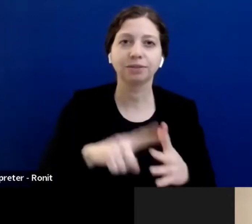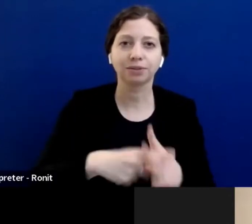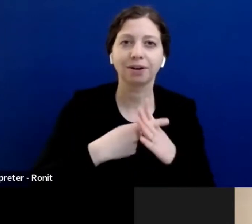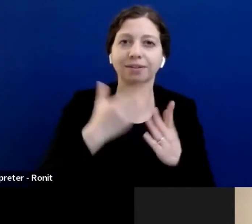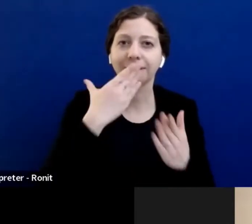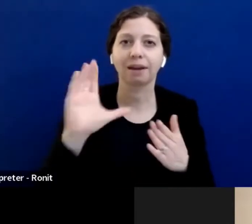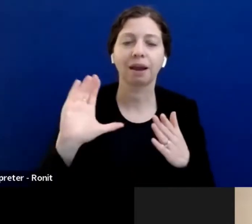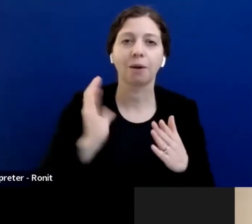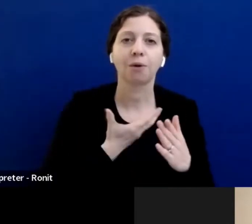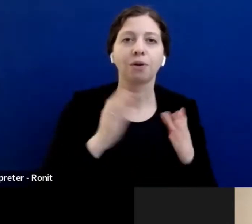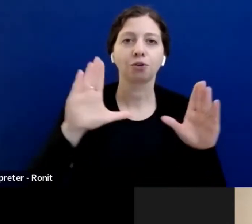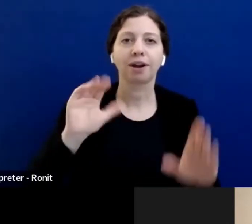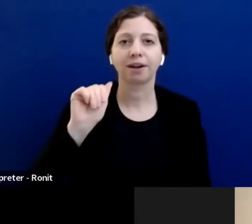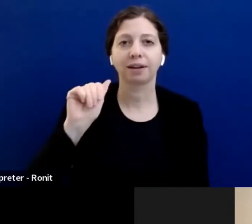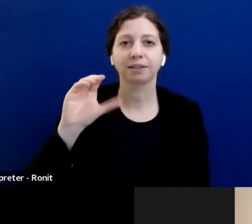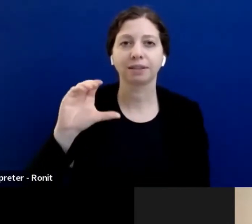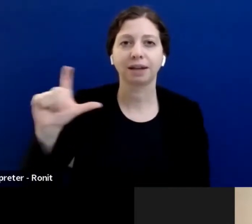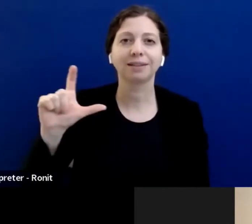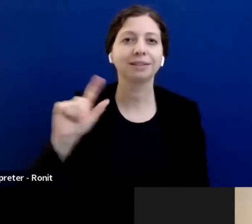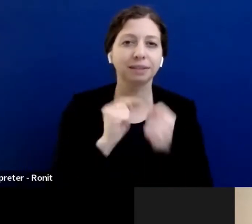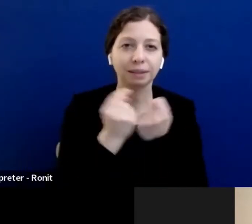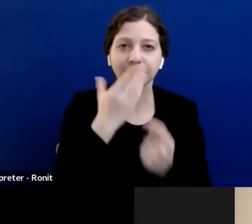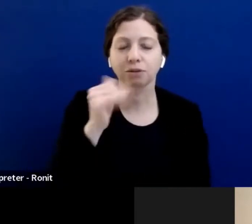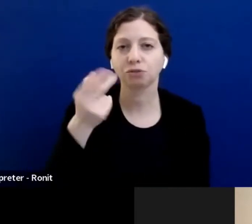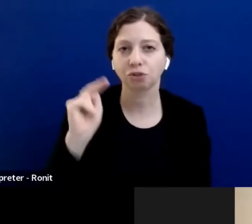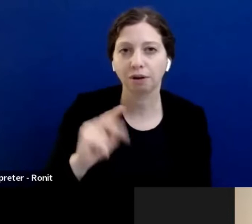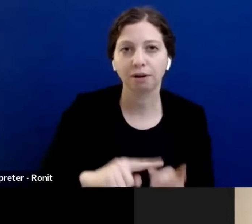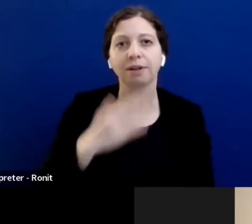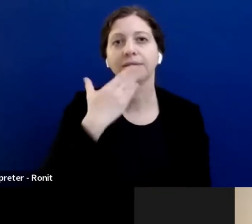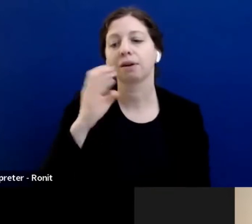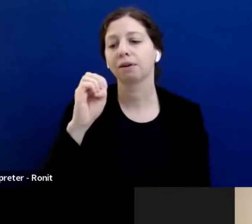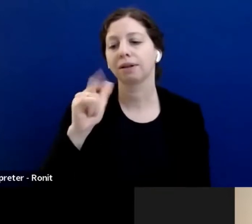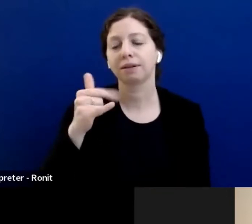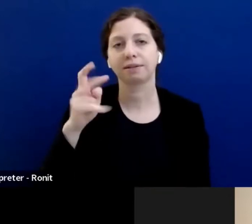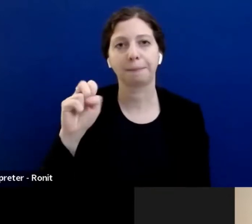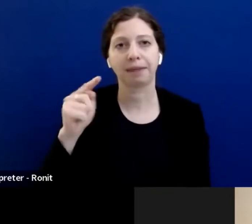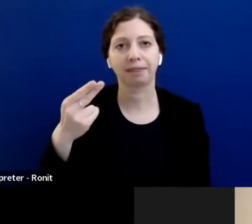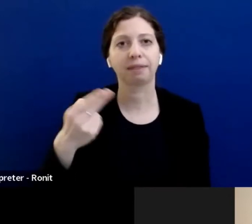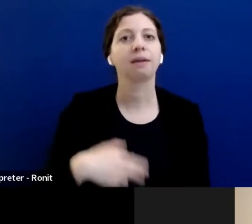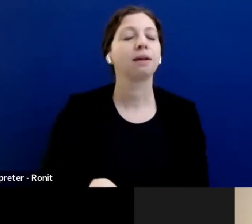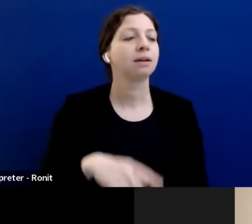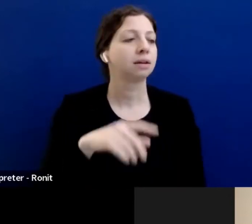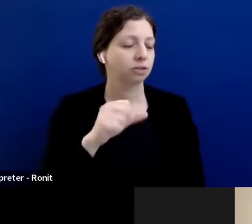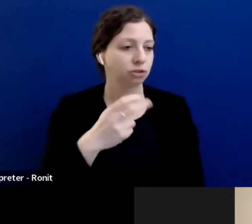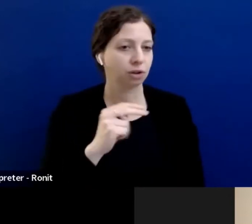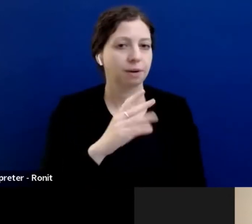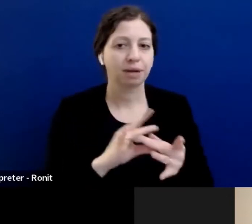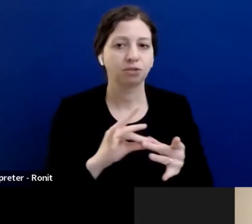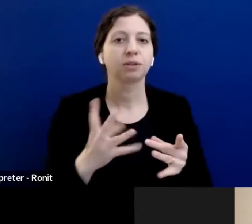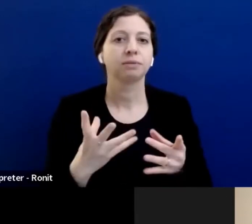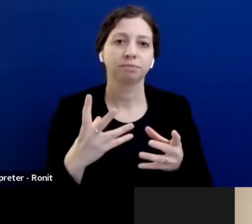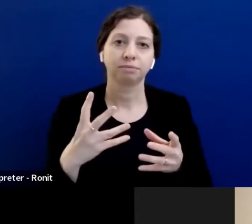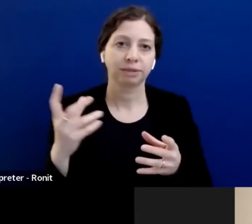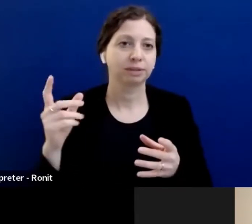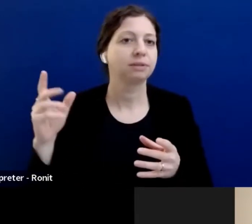thanking our great ACL team. Thank you, Sean. Thank you, Elizabeth, and as Sean mentioned, Tom, who have been part of our team, for the incredible